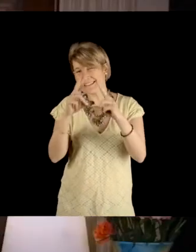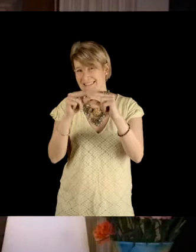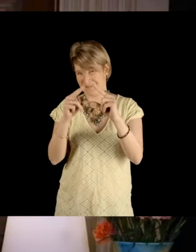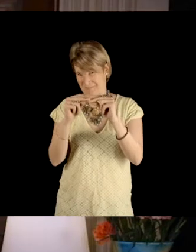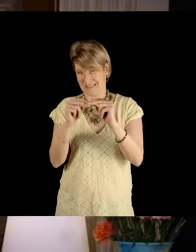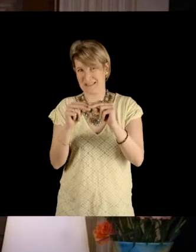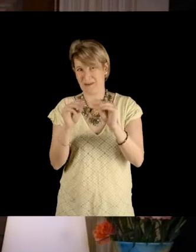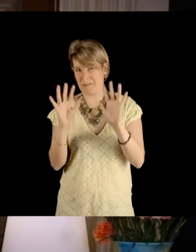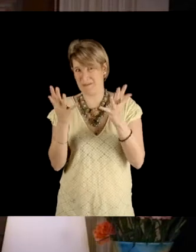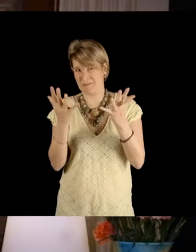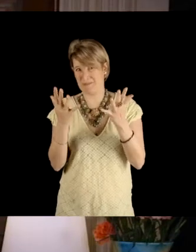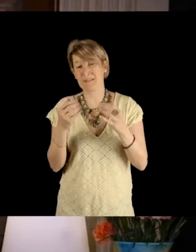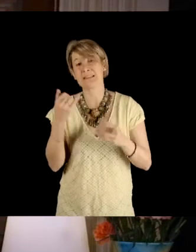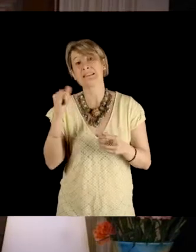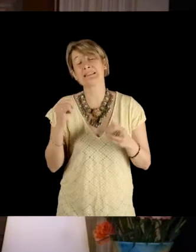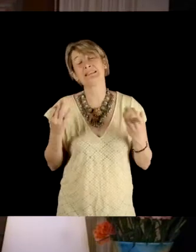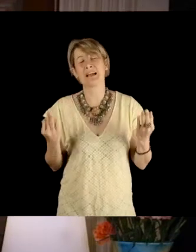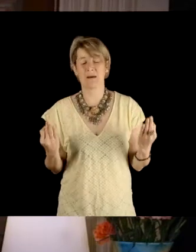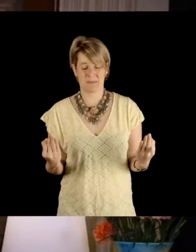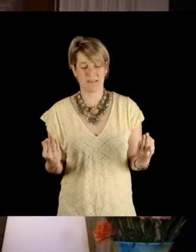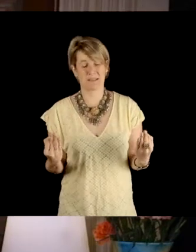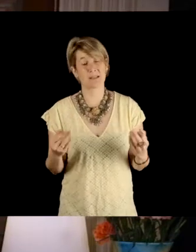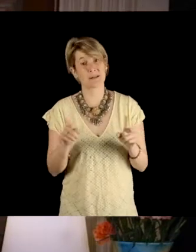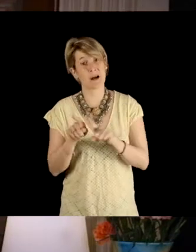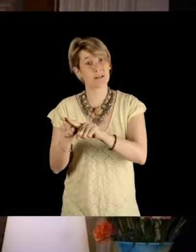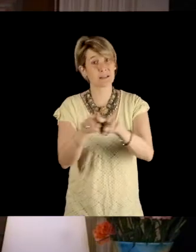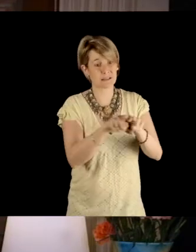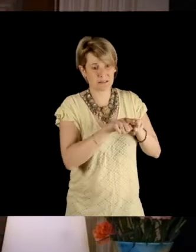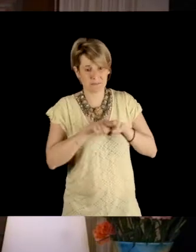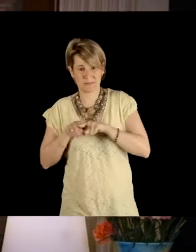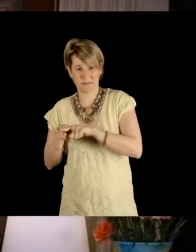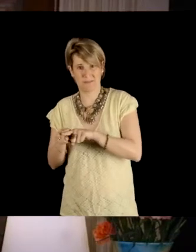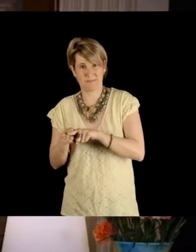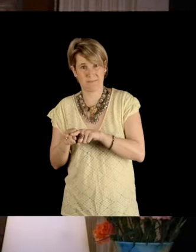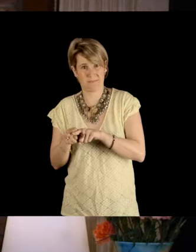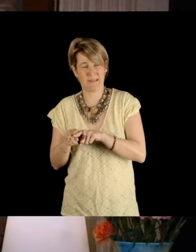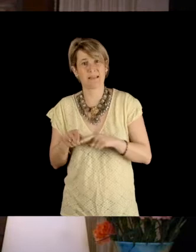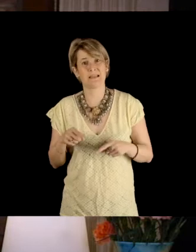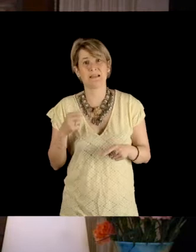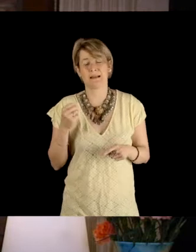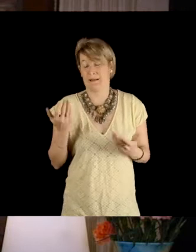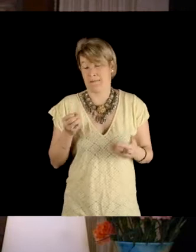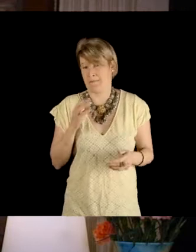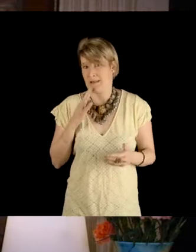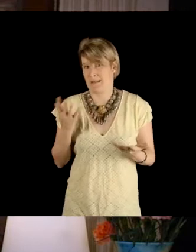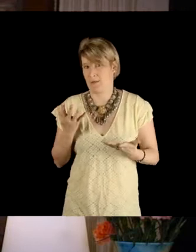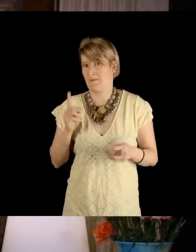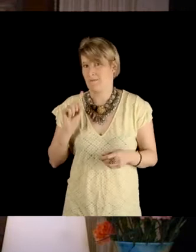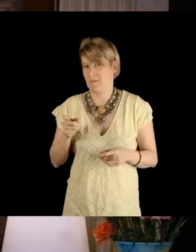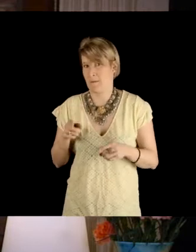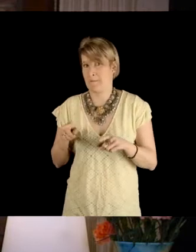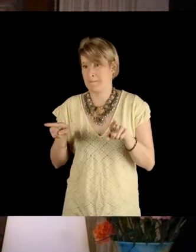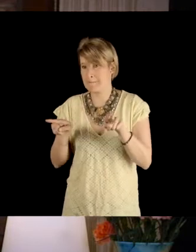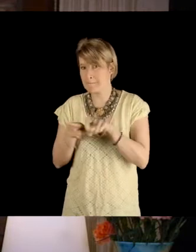Our practice of meditation must result in meditative state. Even when we are not meditating, that